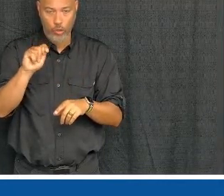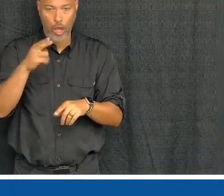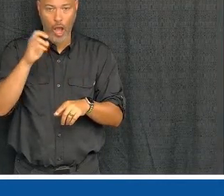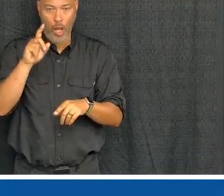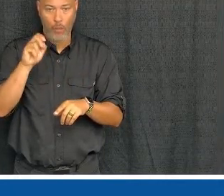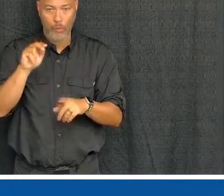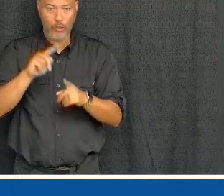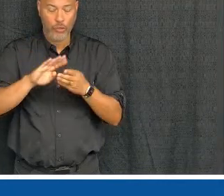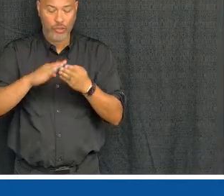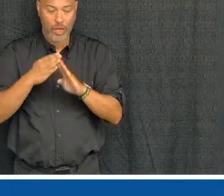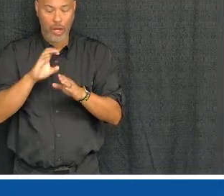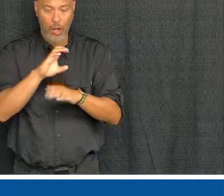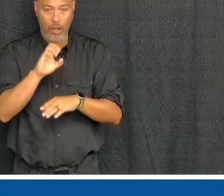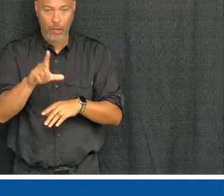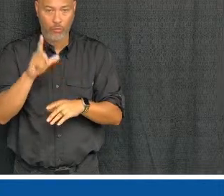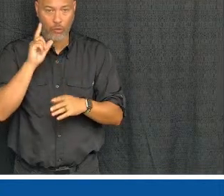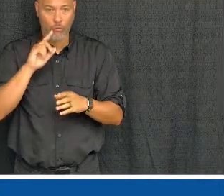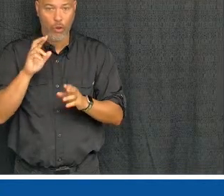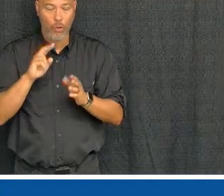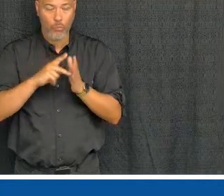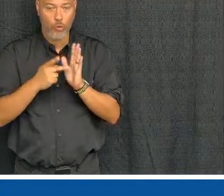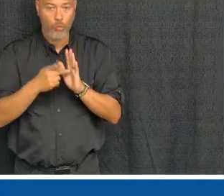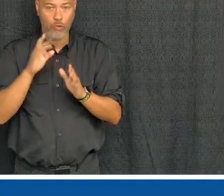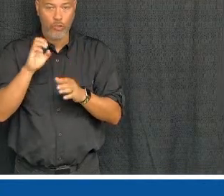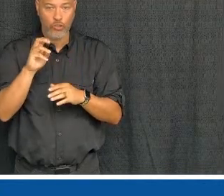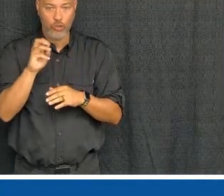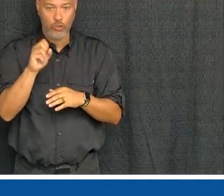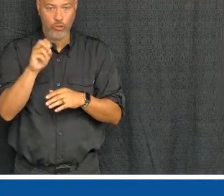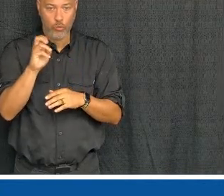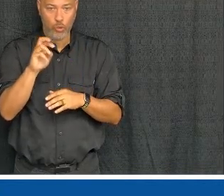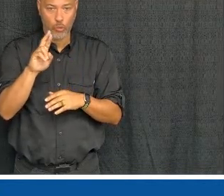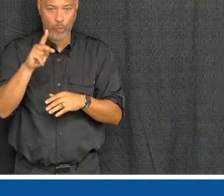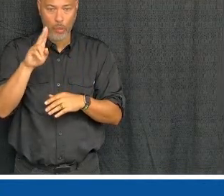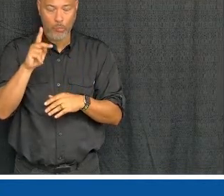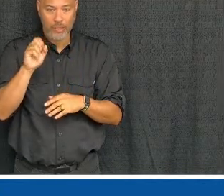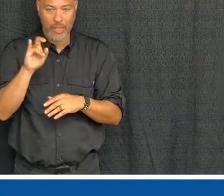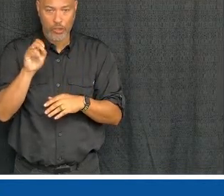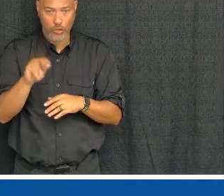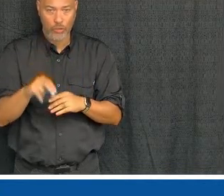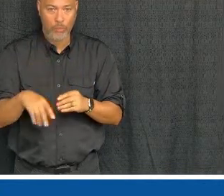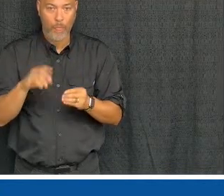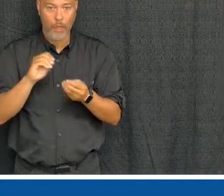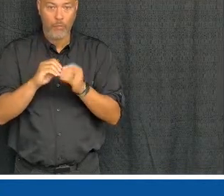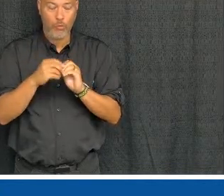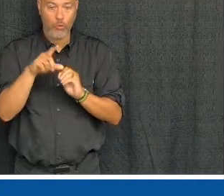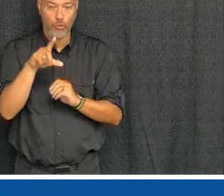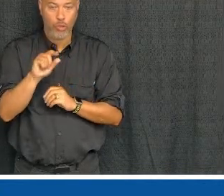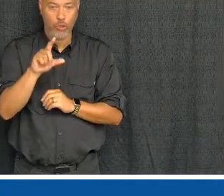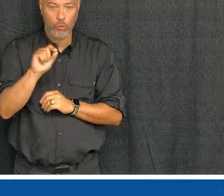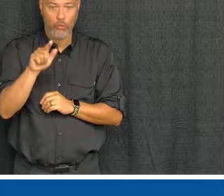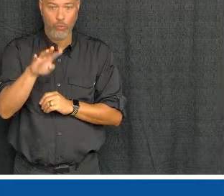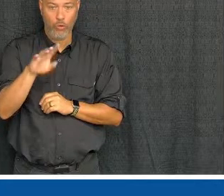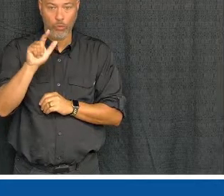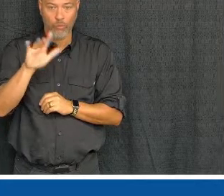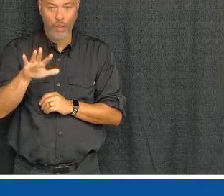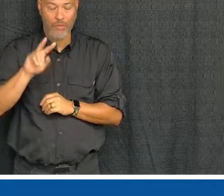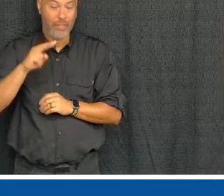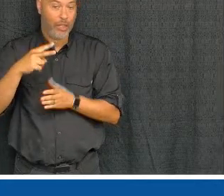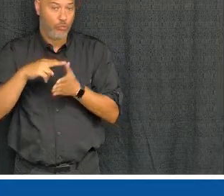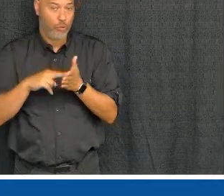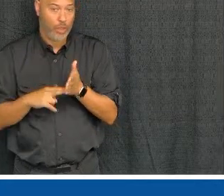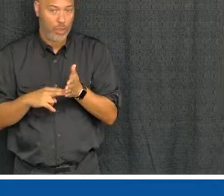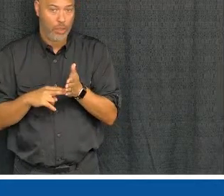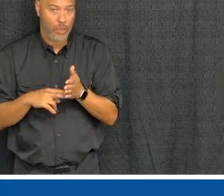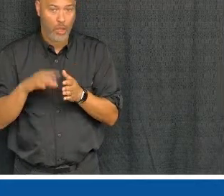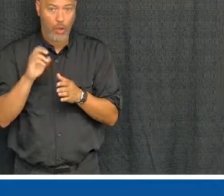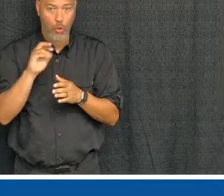the city of Clarksville for the purpose of a sewer pump station. Ordinance 20, 2024-25, second reading,